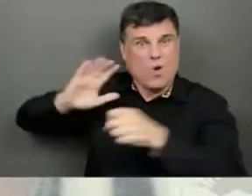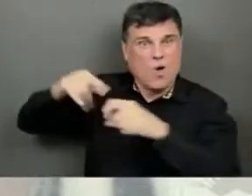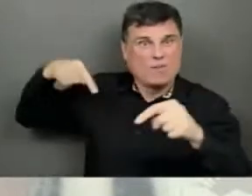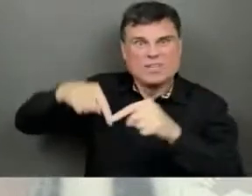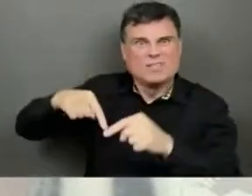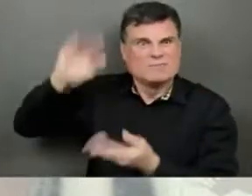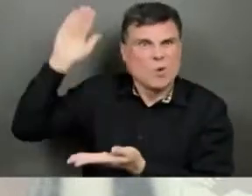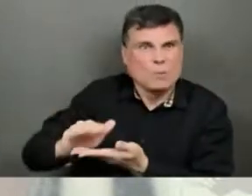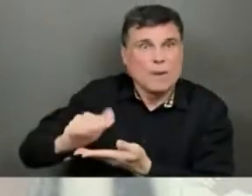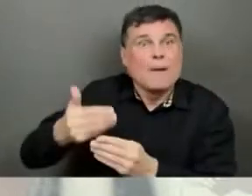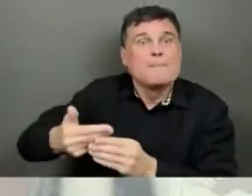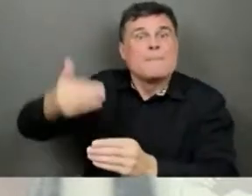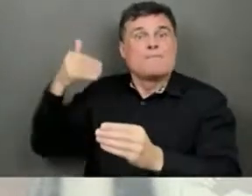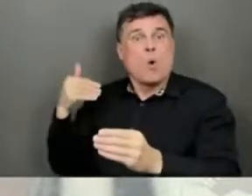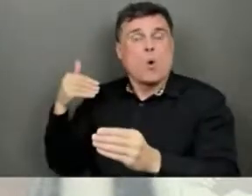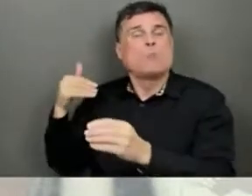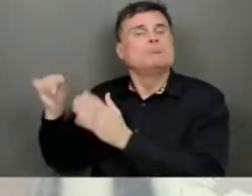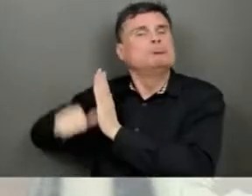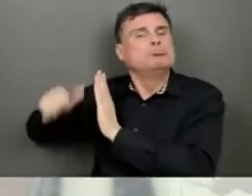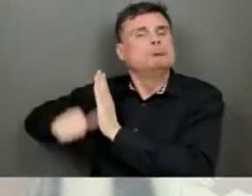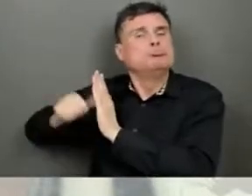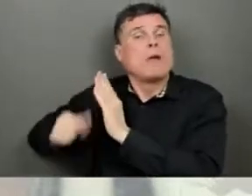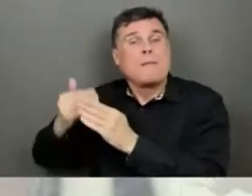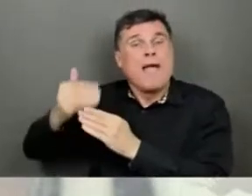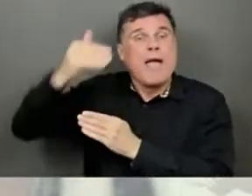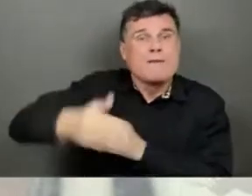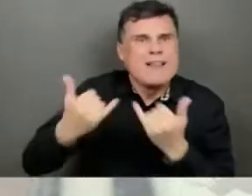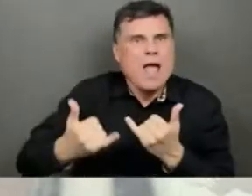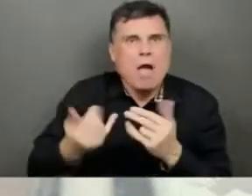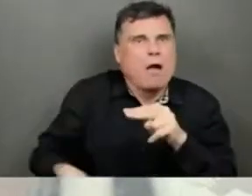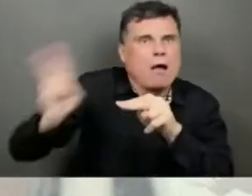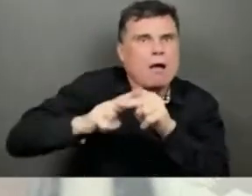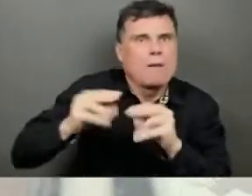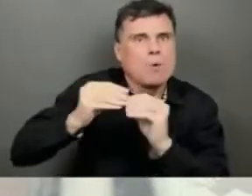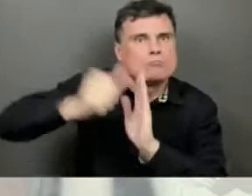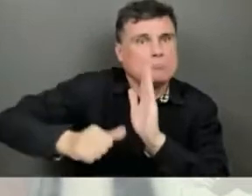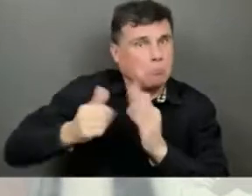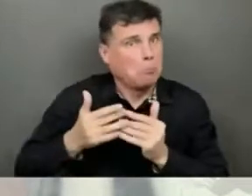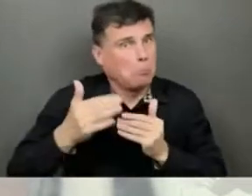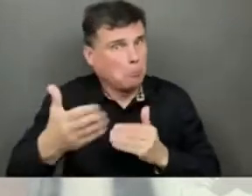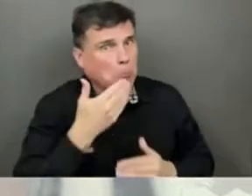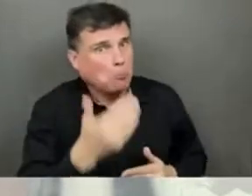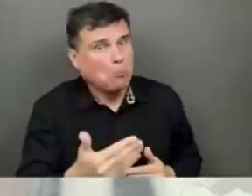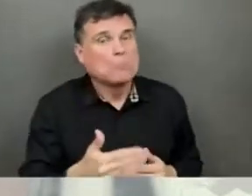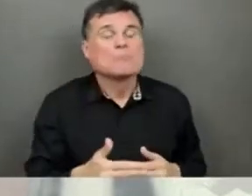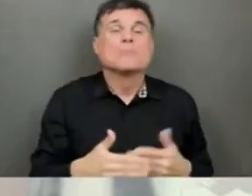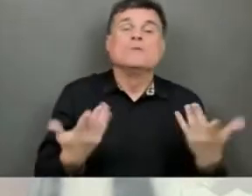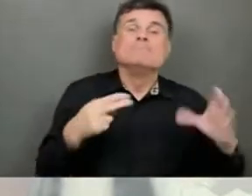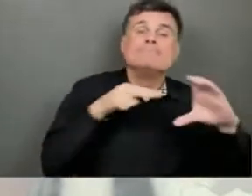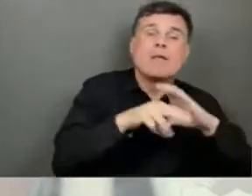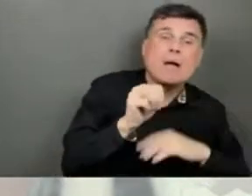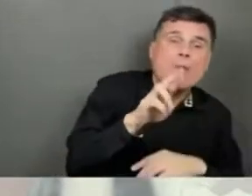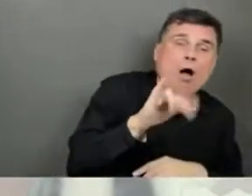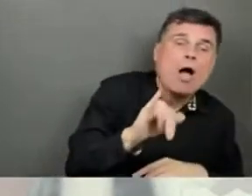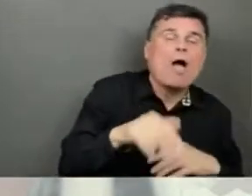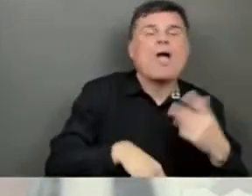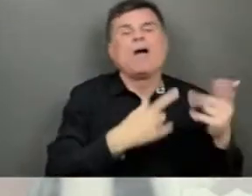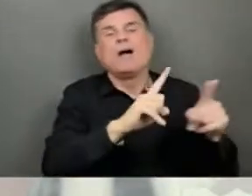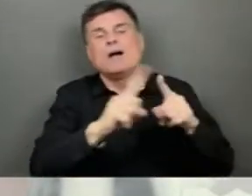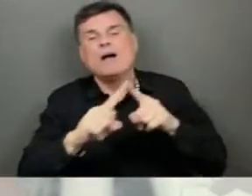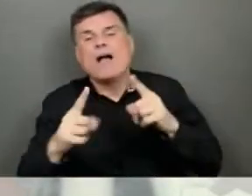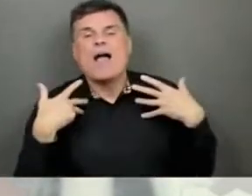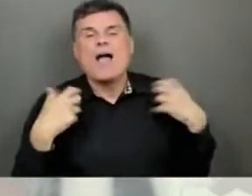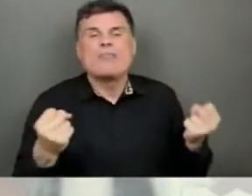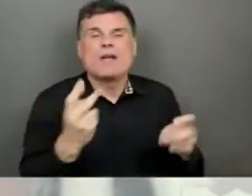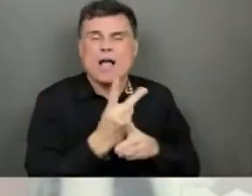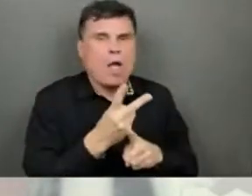more diagnostic procedures, delivering more care to more people. And that continues. The strain of 3